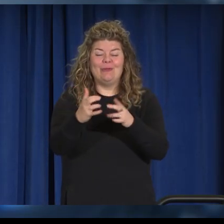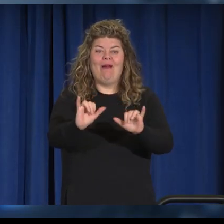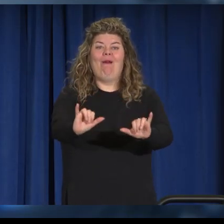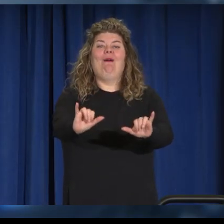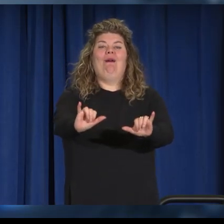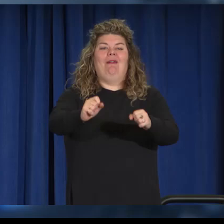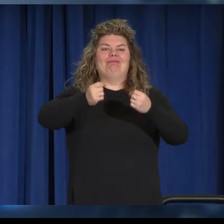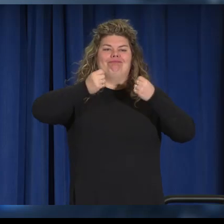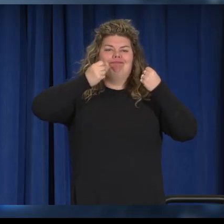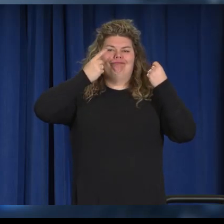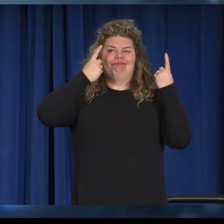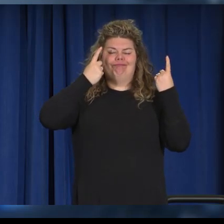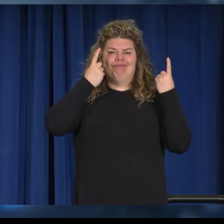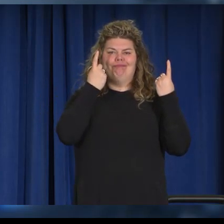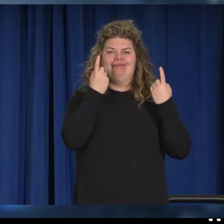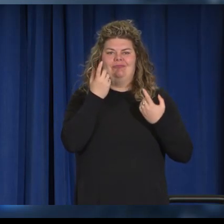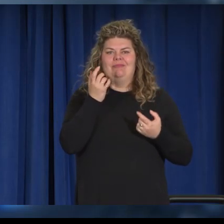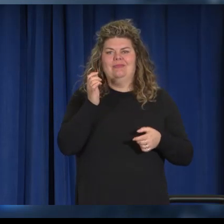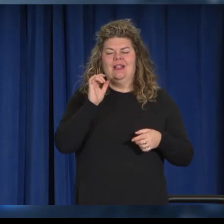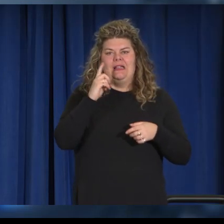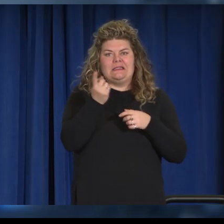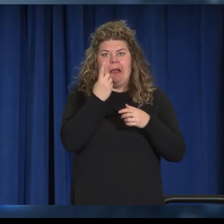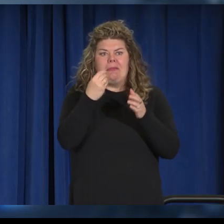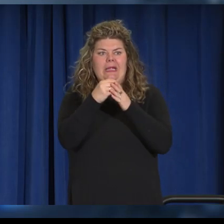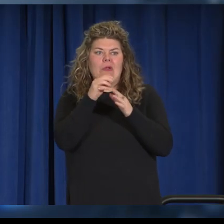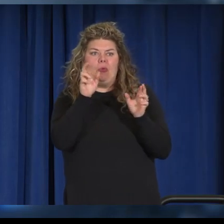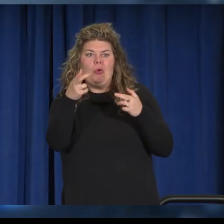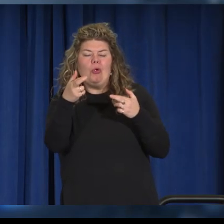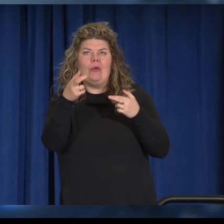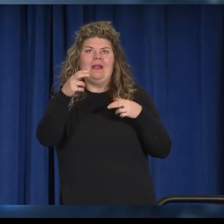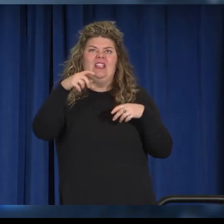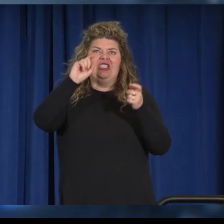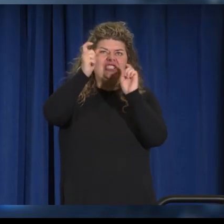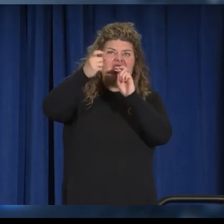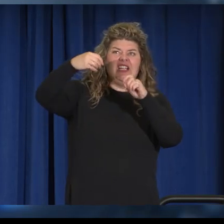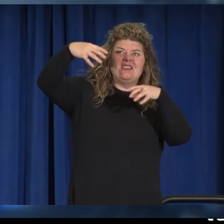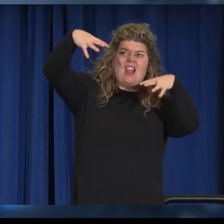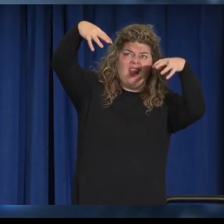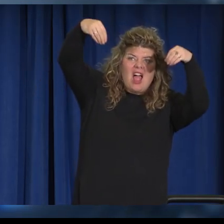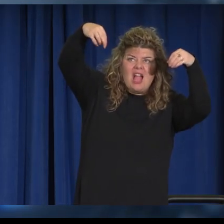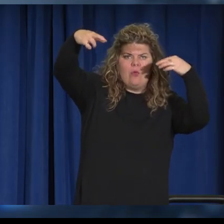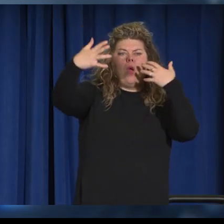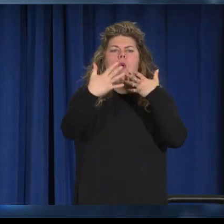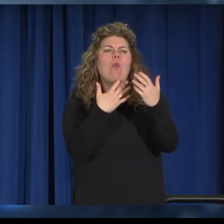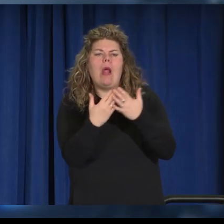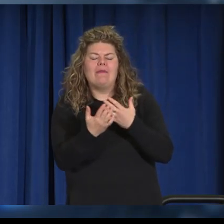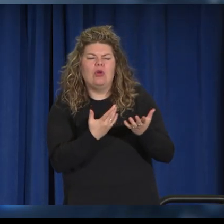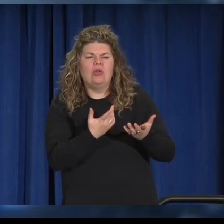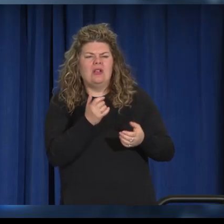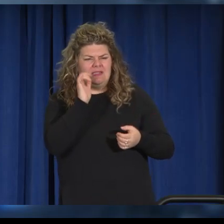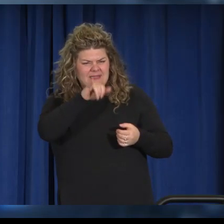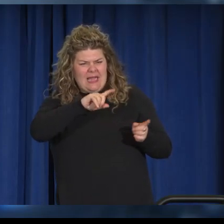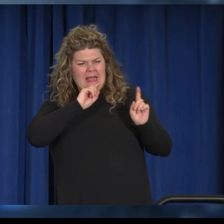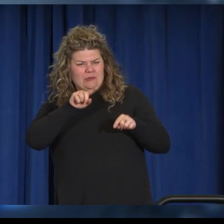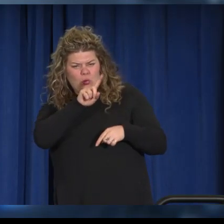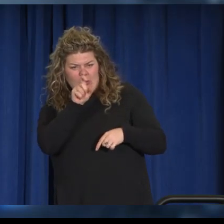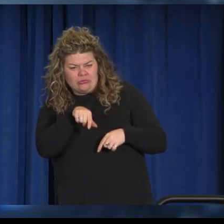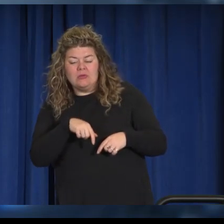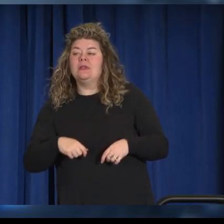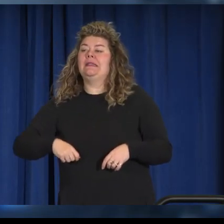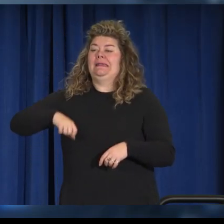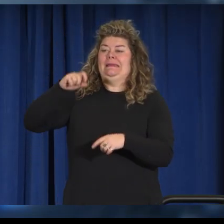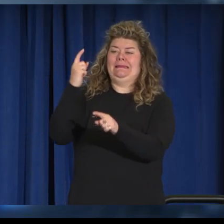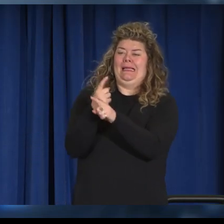or, something else in my room, the light sources, or just, all these different things. Does that answer your question?